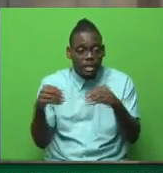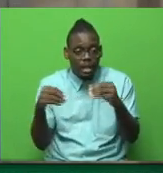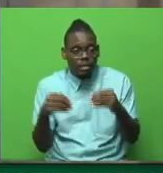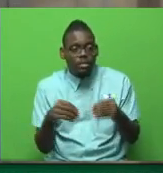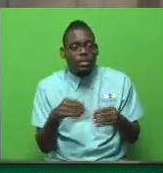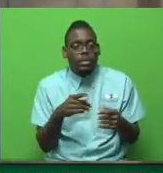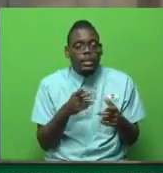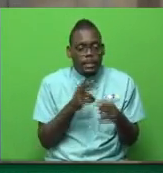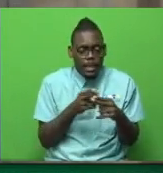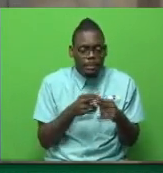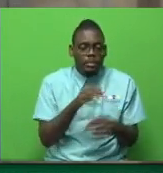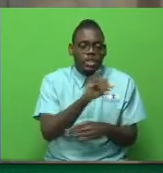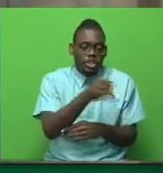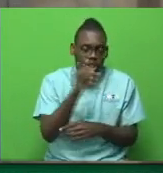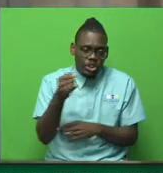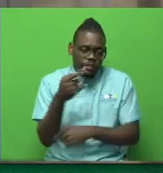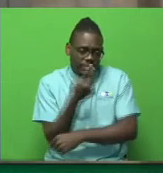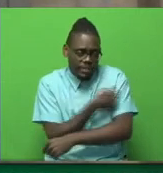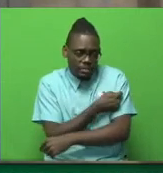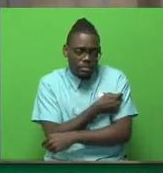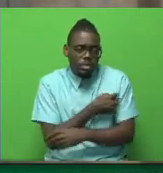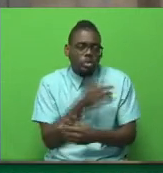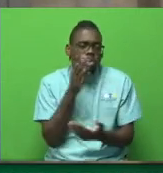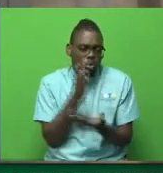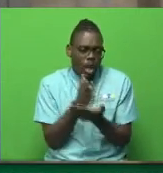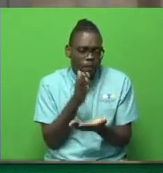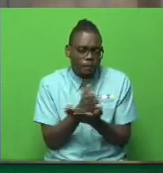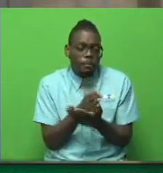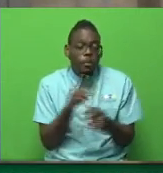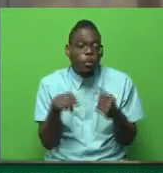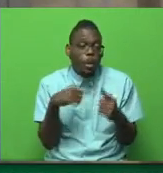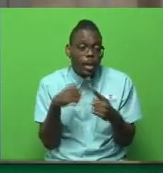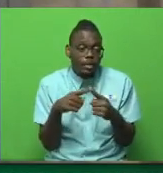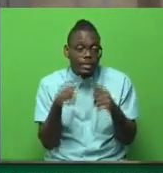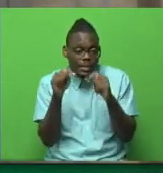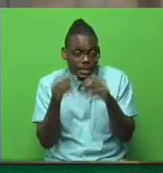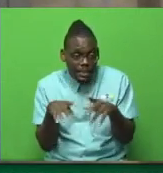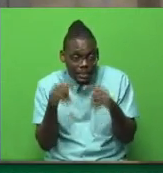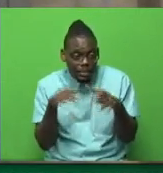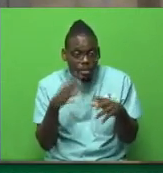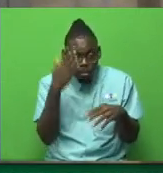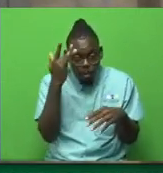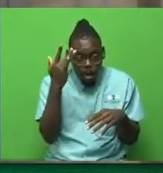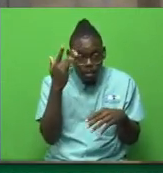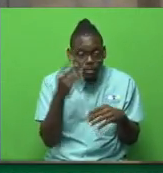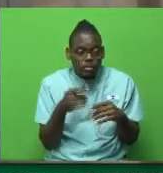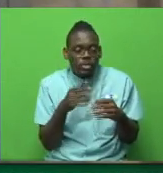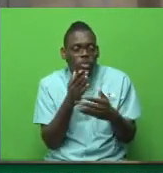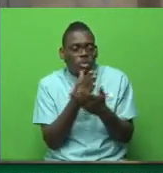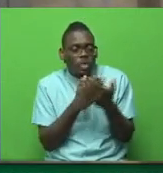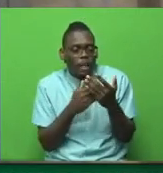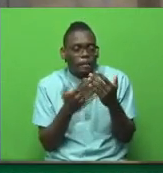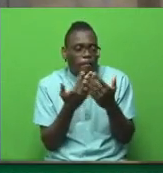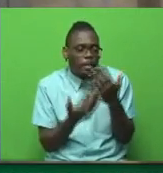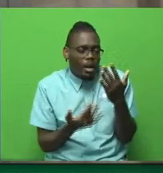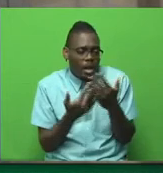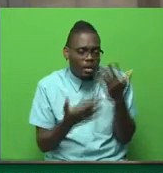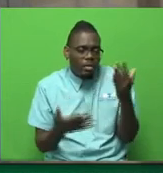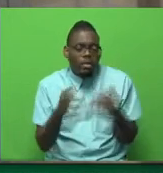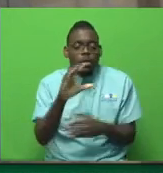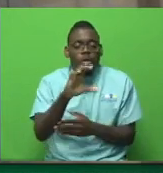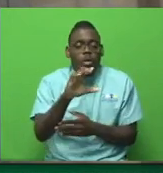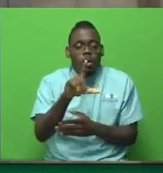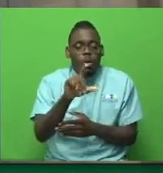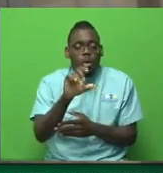vaccine was stopped during its trial reason being there were cases of severe blood clotting and this actually came to